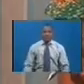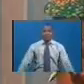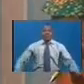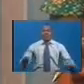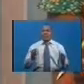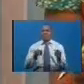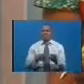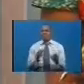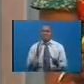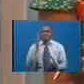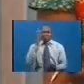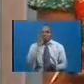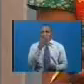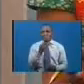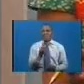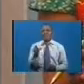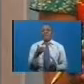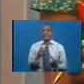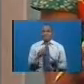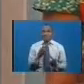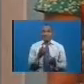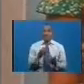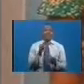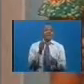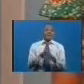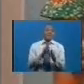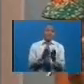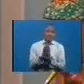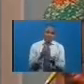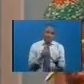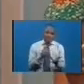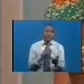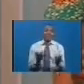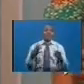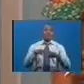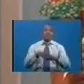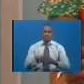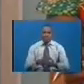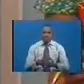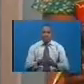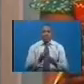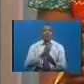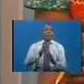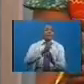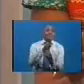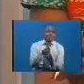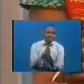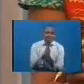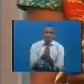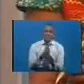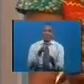beautiful instrument talking about disability rights, talking about inclusion, talking about participation,